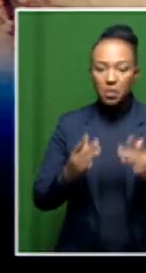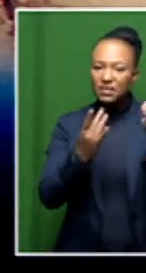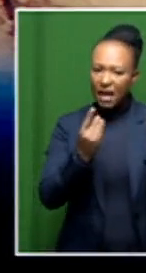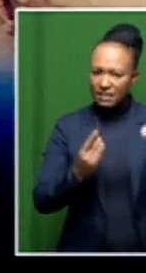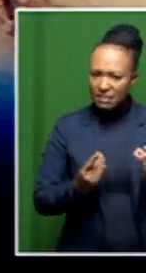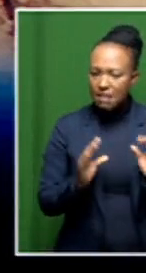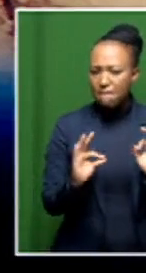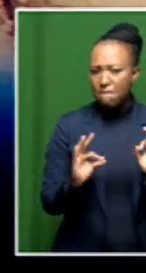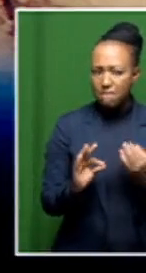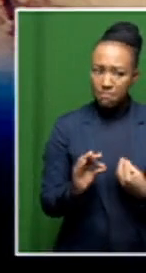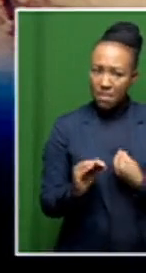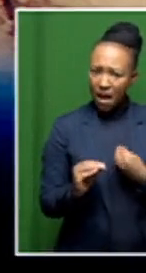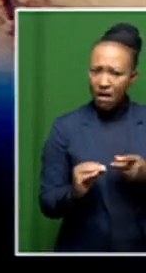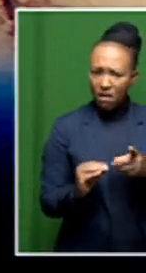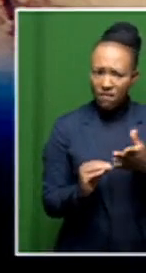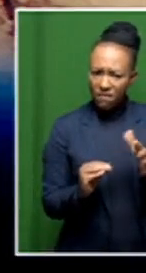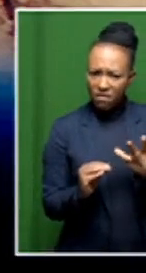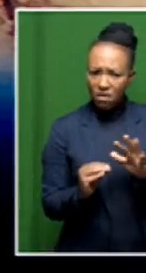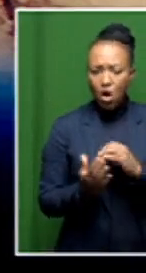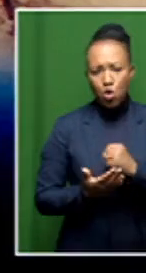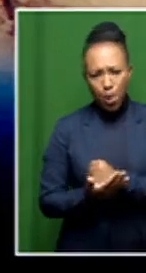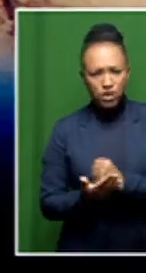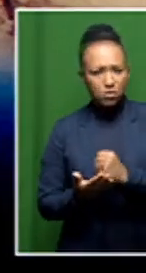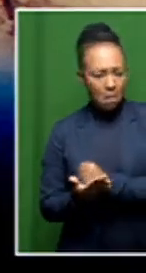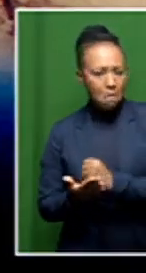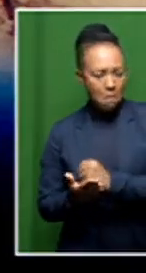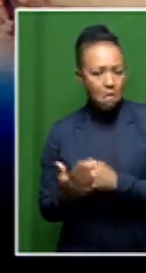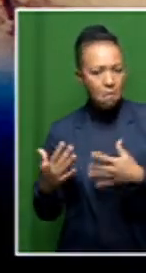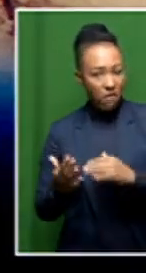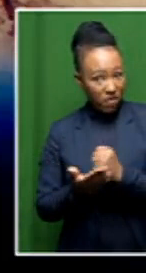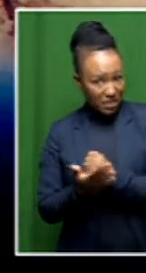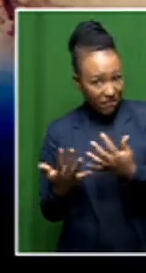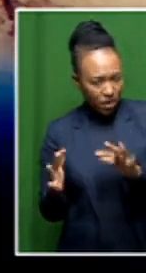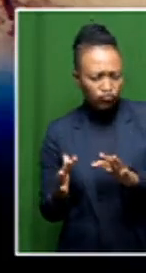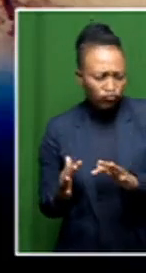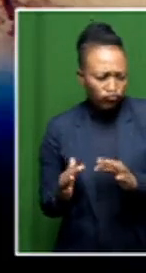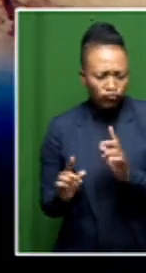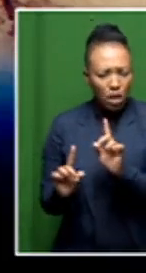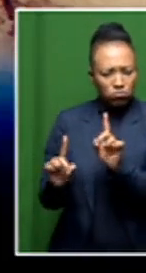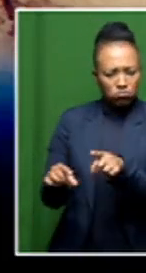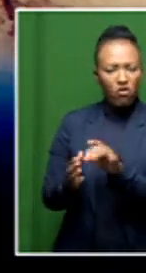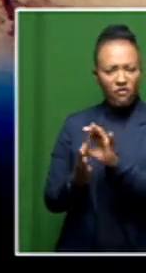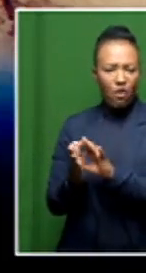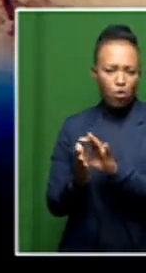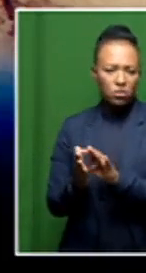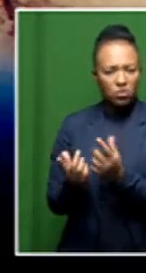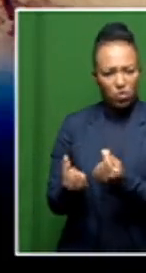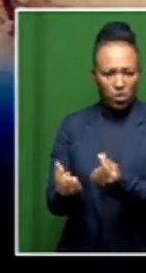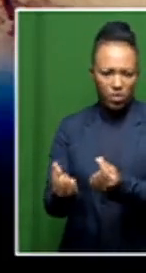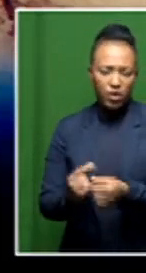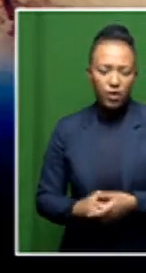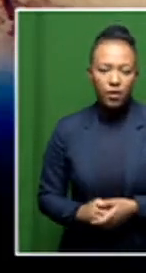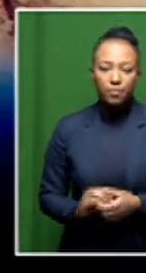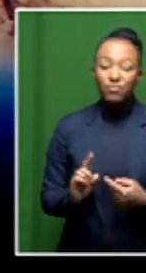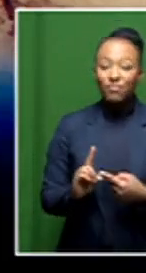that the young people who actually are registered actually do go out and participate in the elections. As